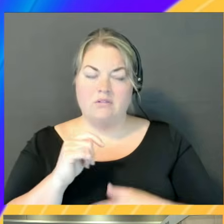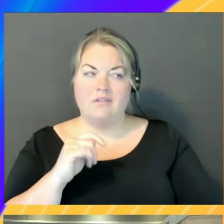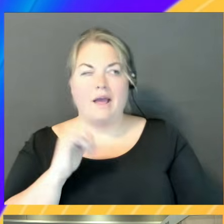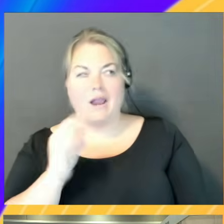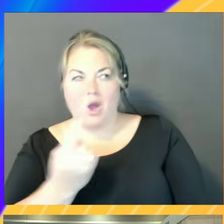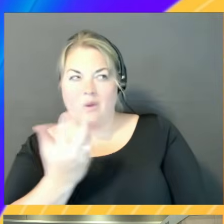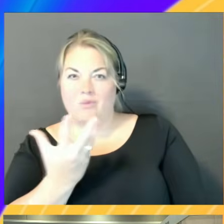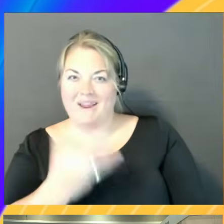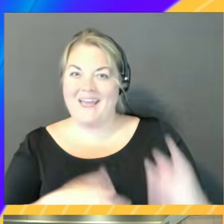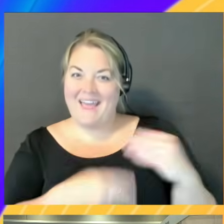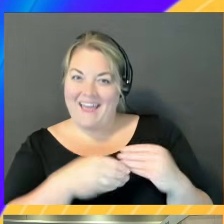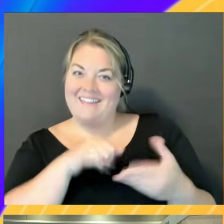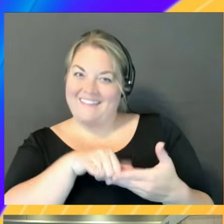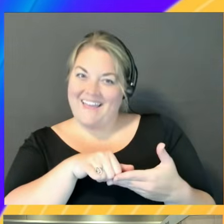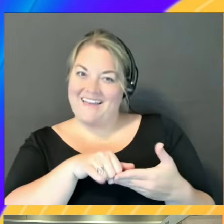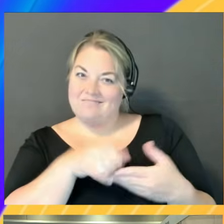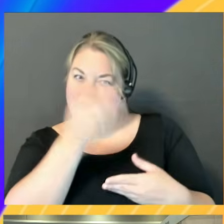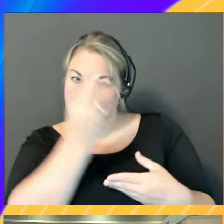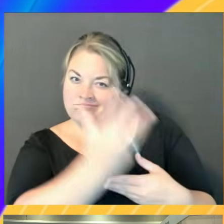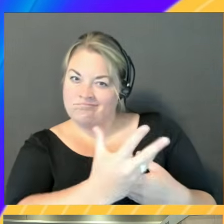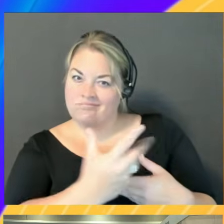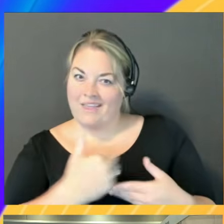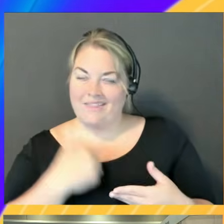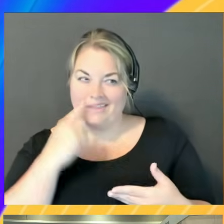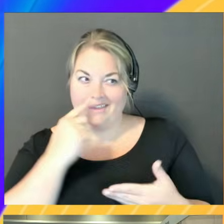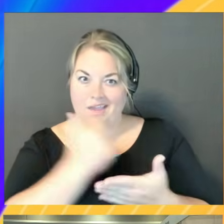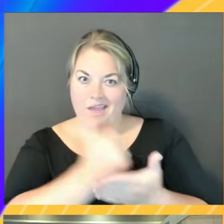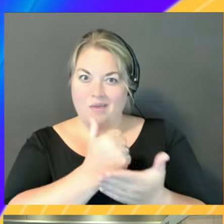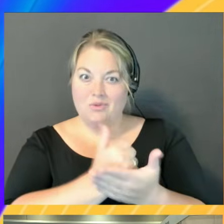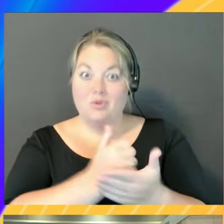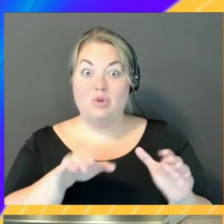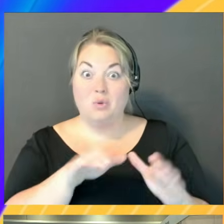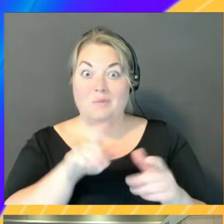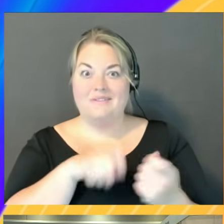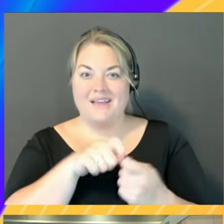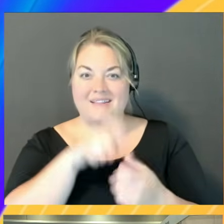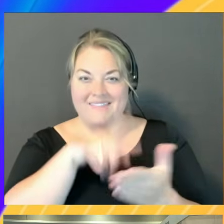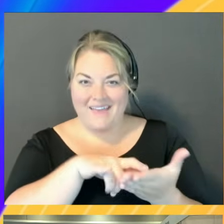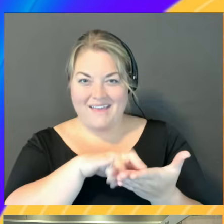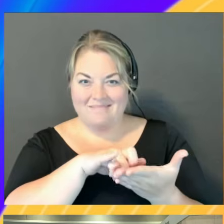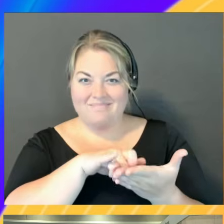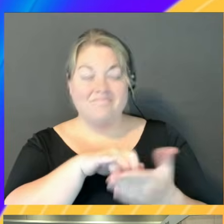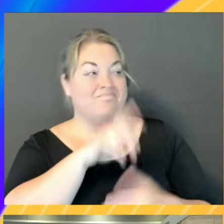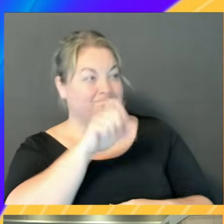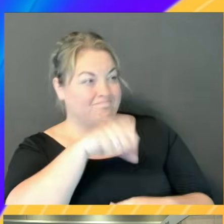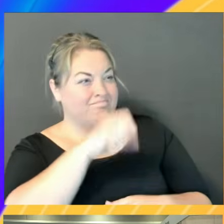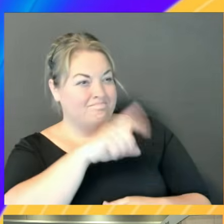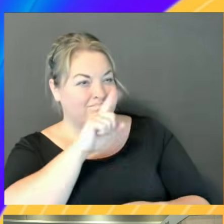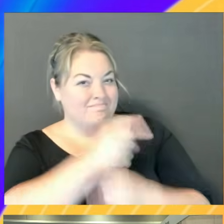the end of all this, and I think LZA helps you do exactly that. Exactly. So